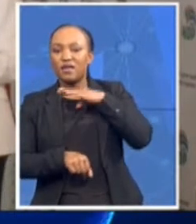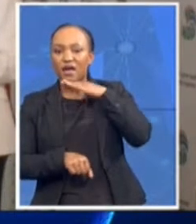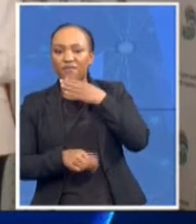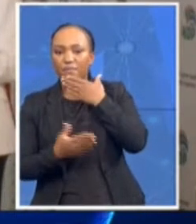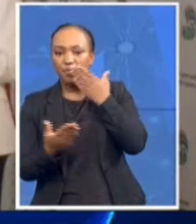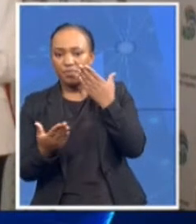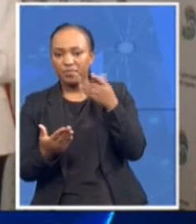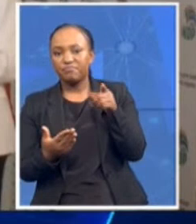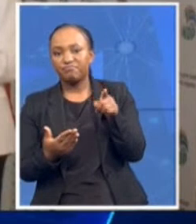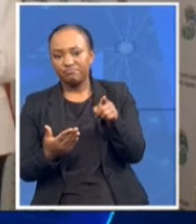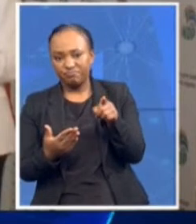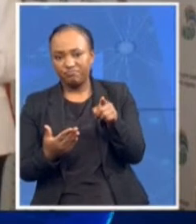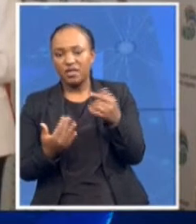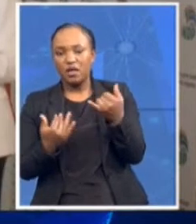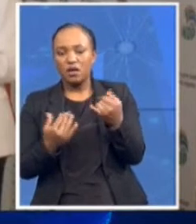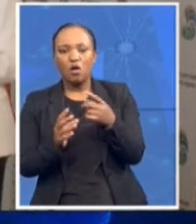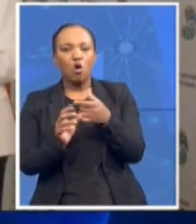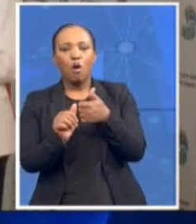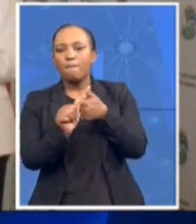being approved,